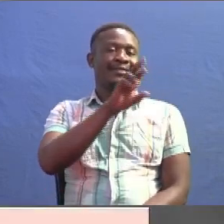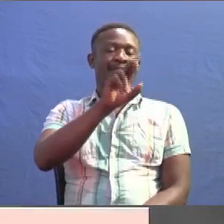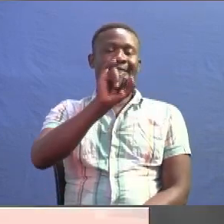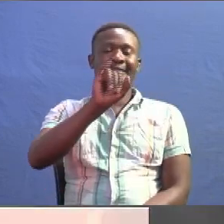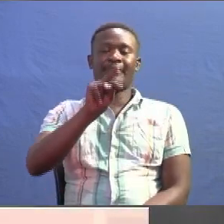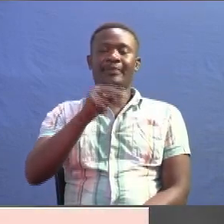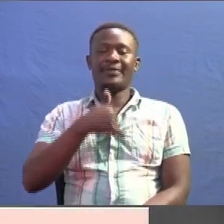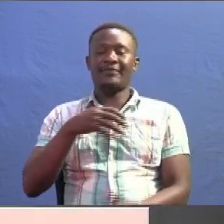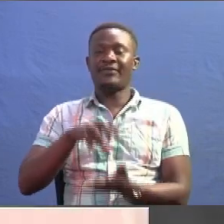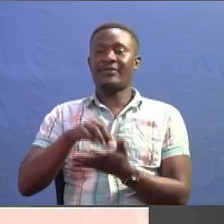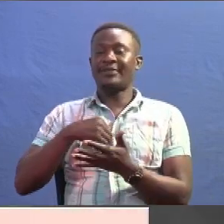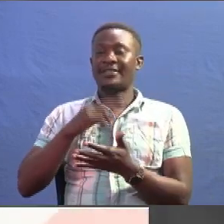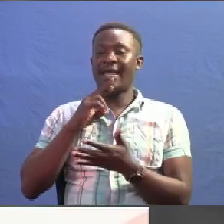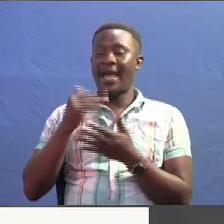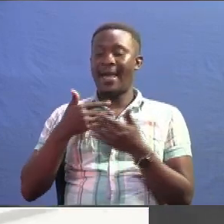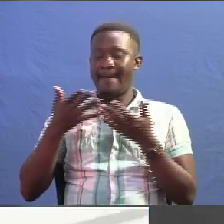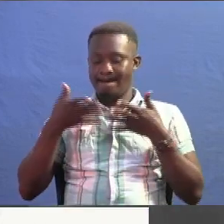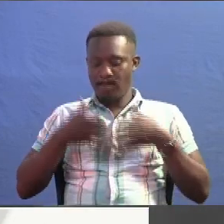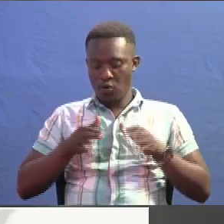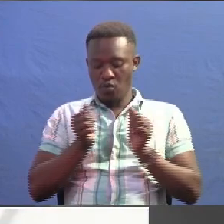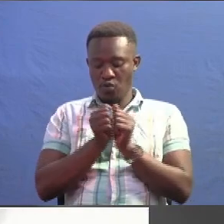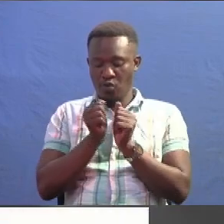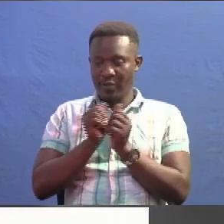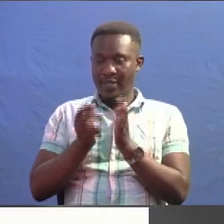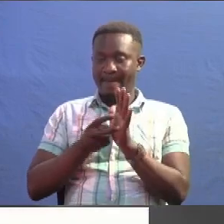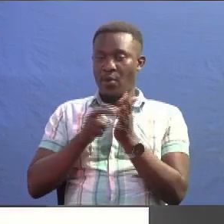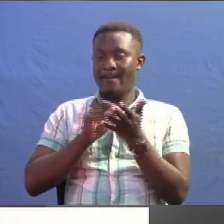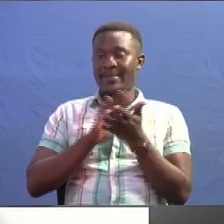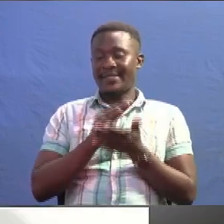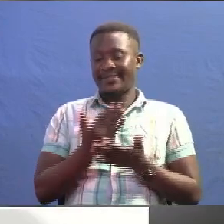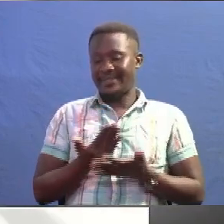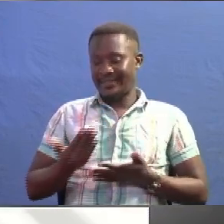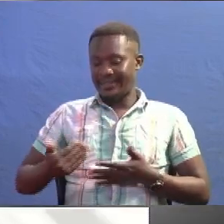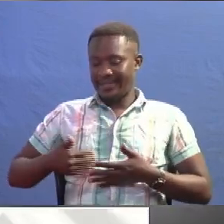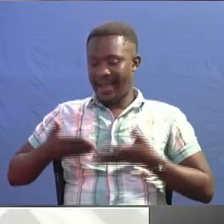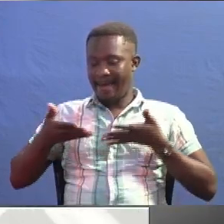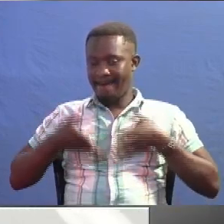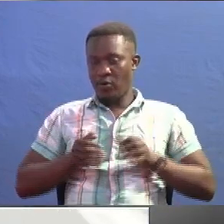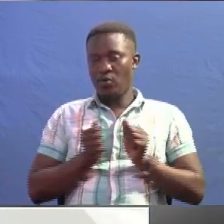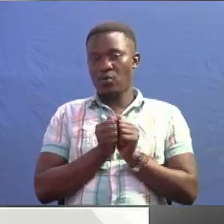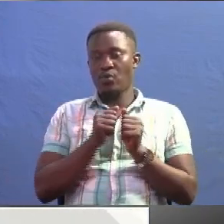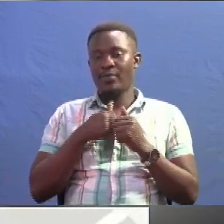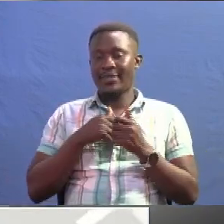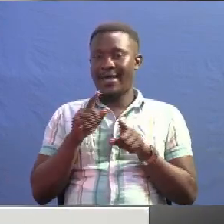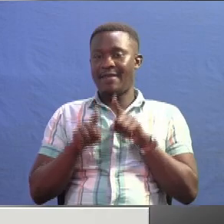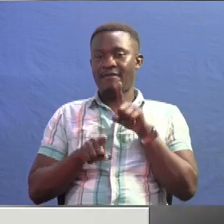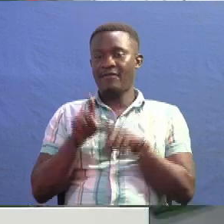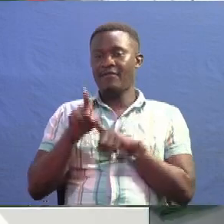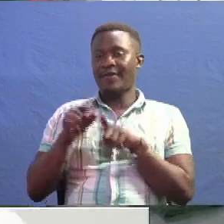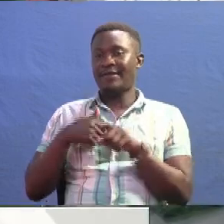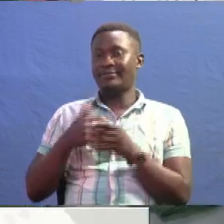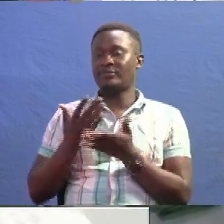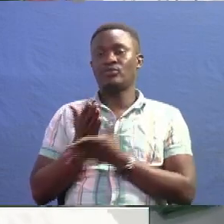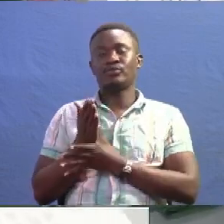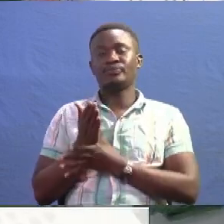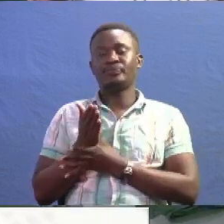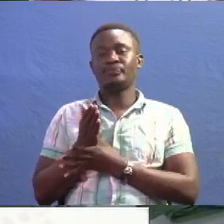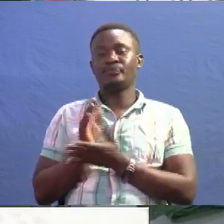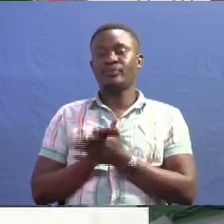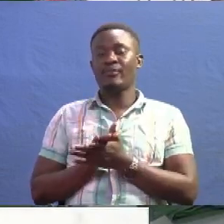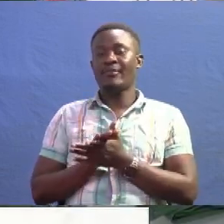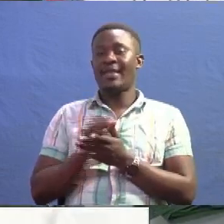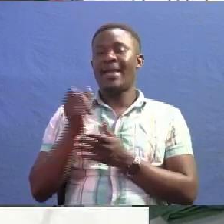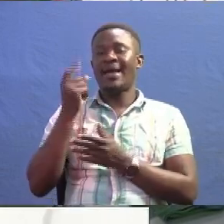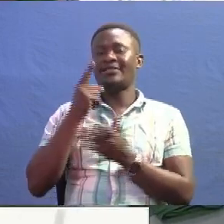conditions are congenital malformations, meaning the child is born with them and they vary in form and severity. Understanding